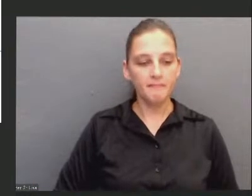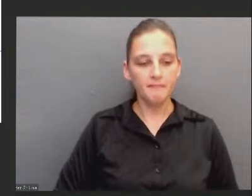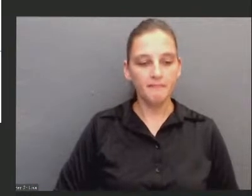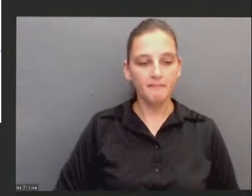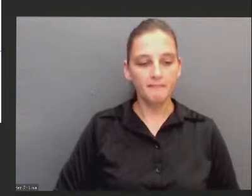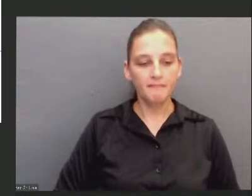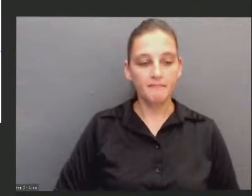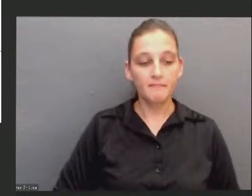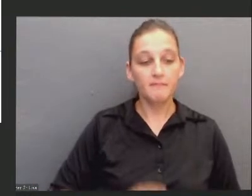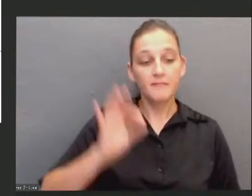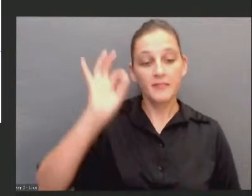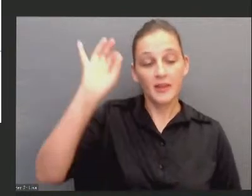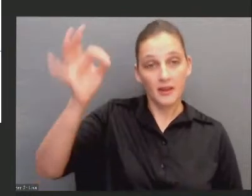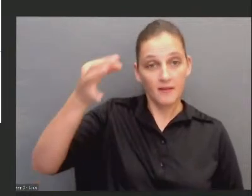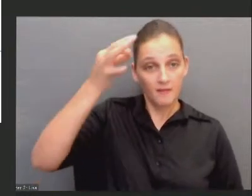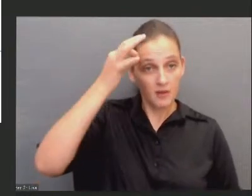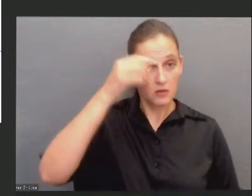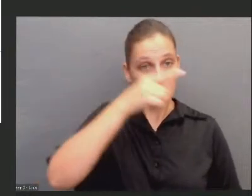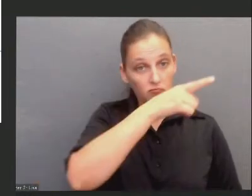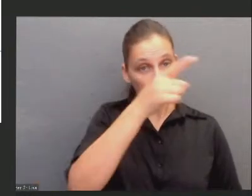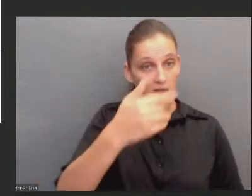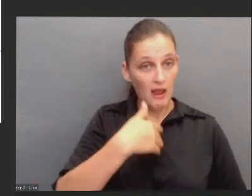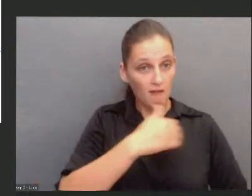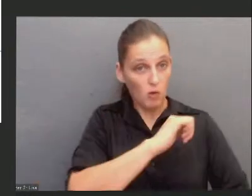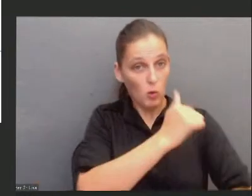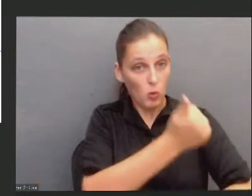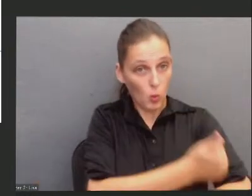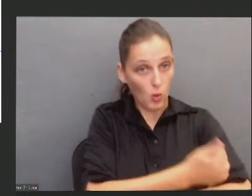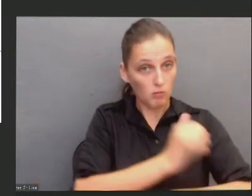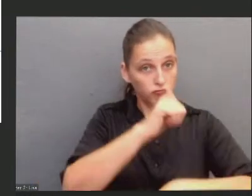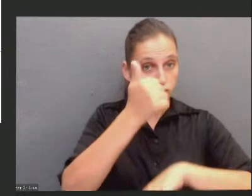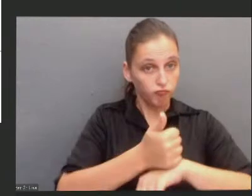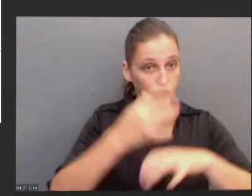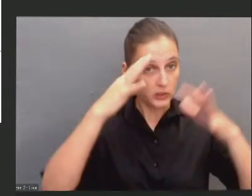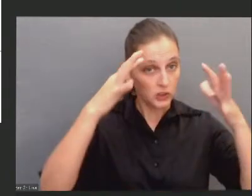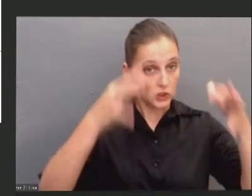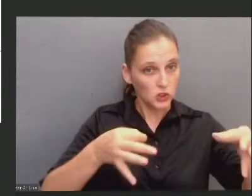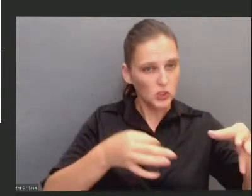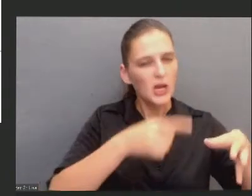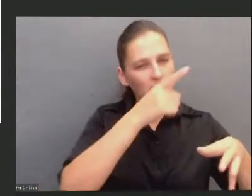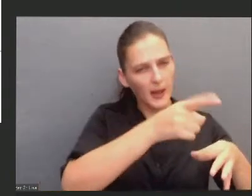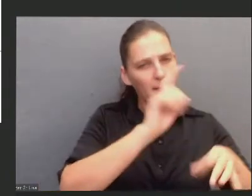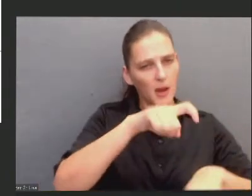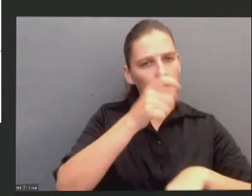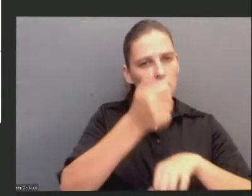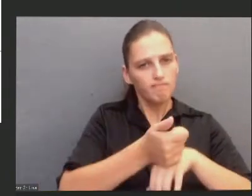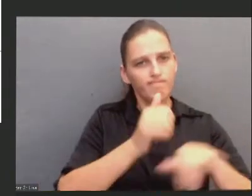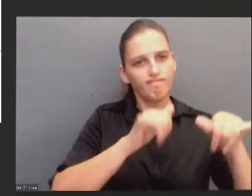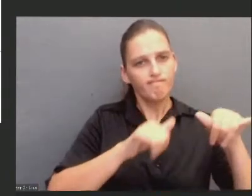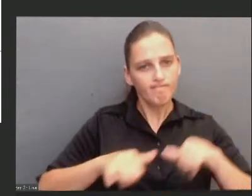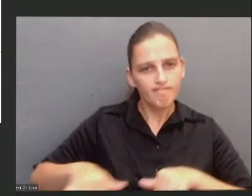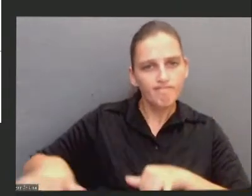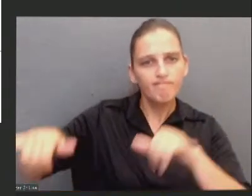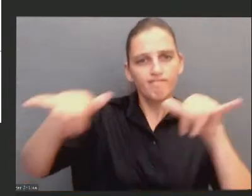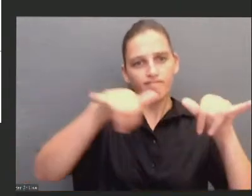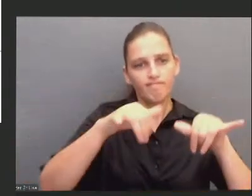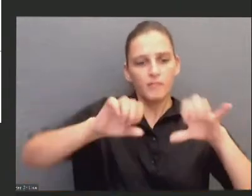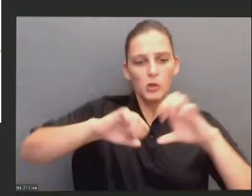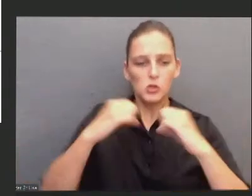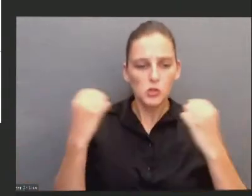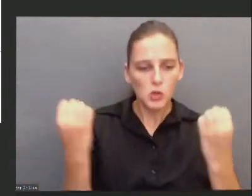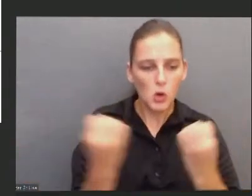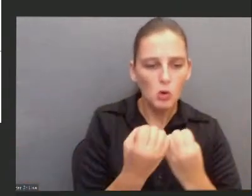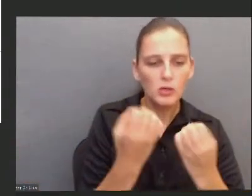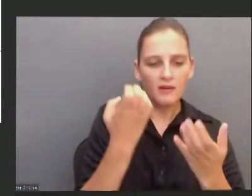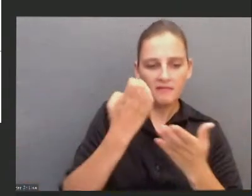set data standards really must establish standardized socioeconomic and demographic categories to improve the